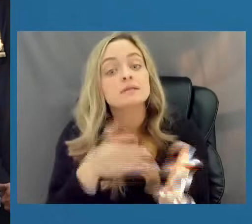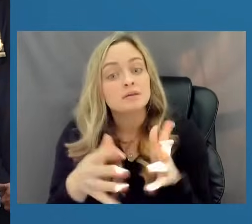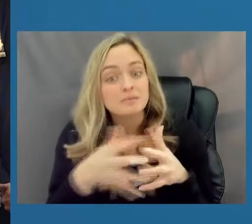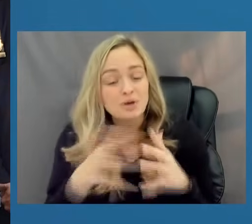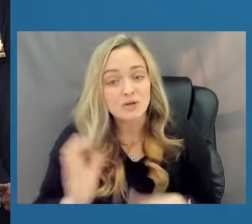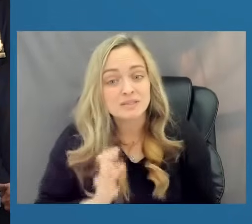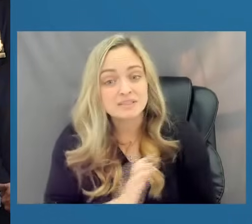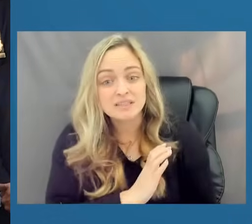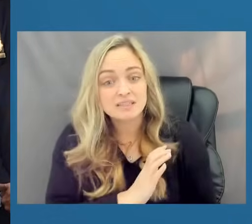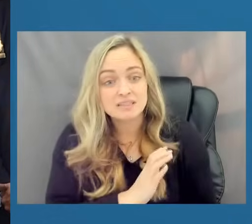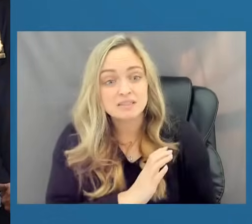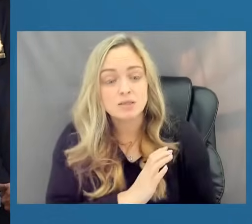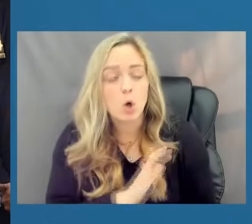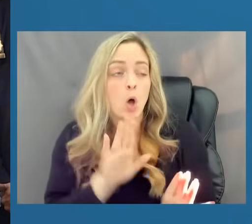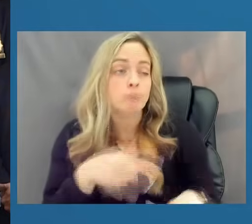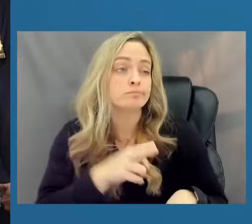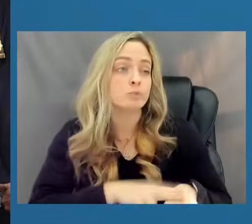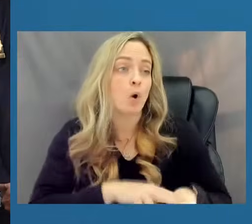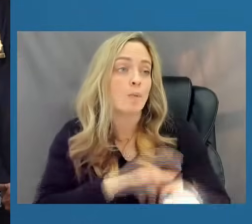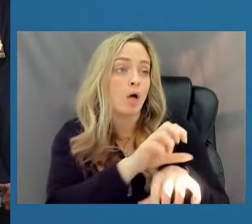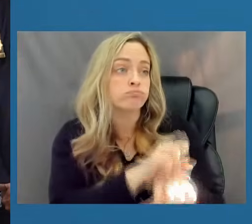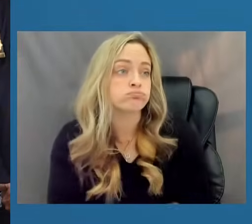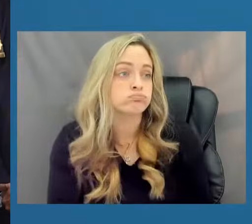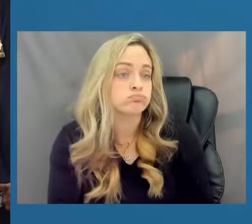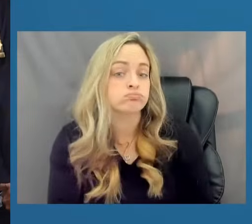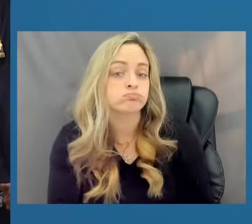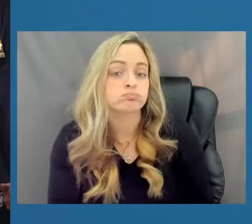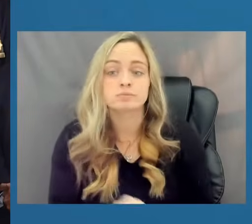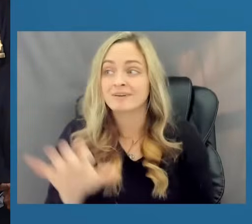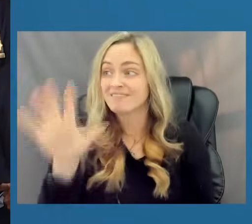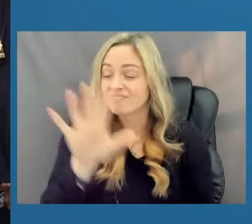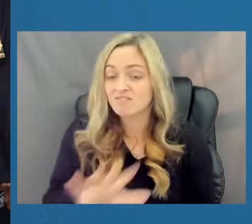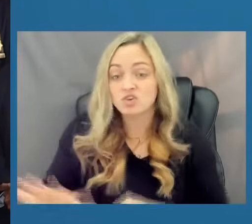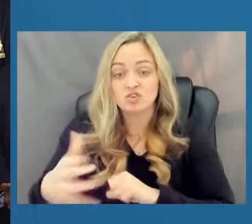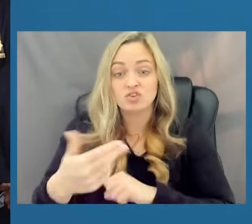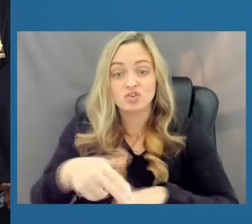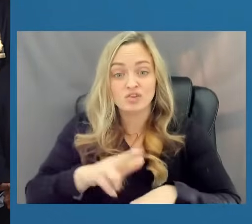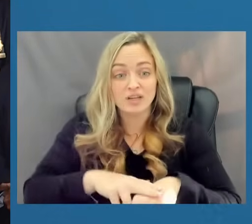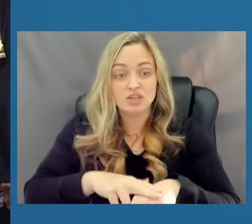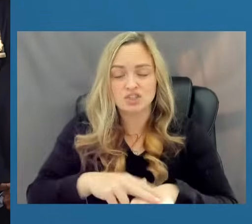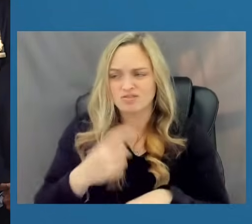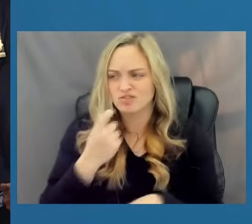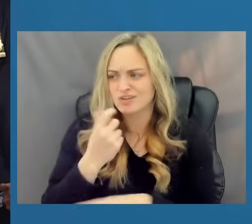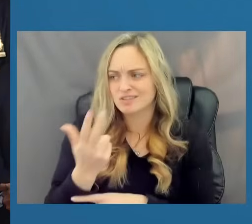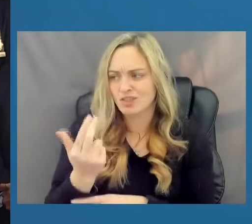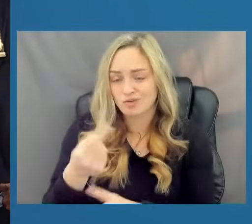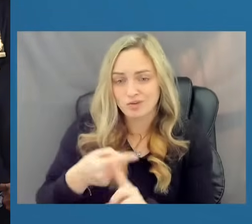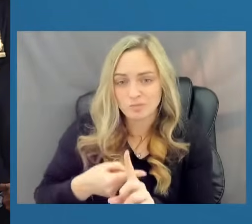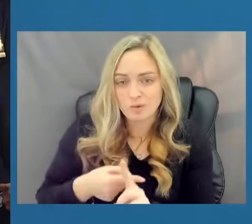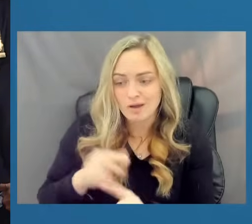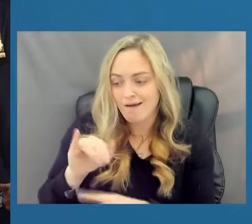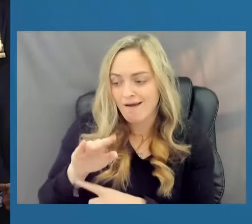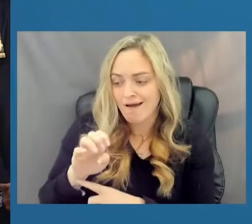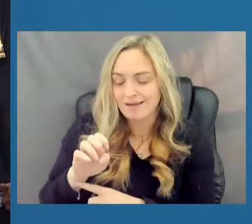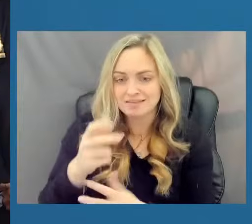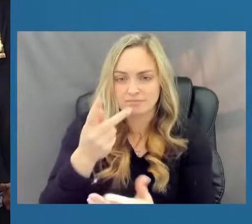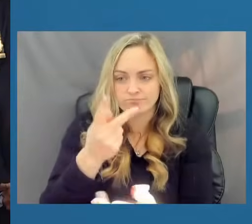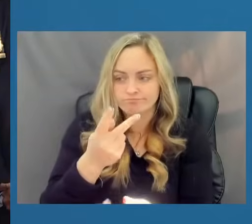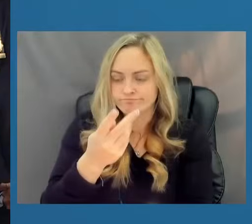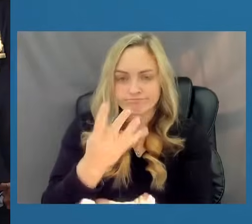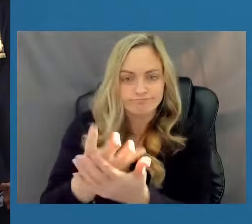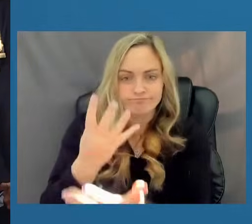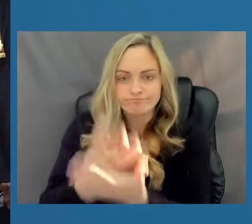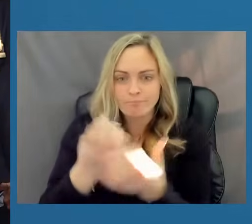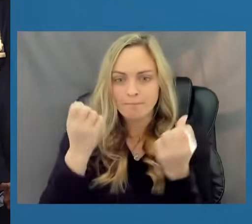is normalized. Nationwide, over the last 13 months, ICE has detained hundreds of